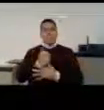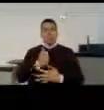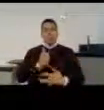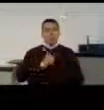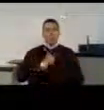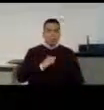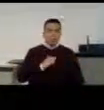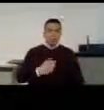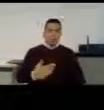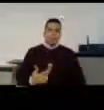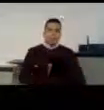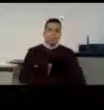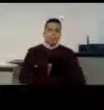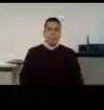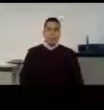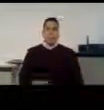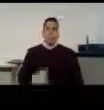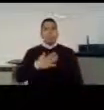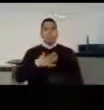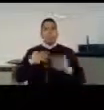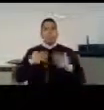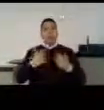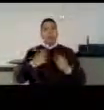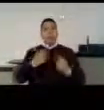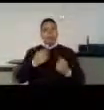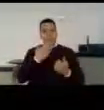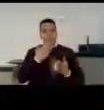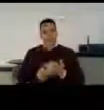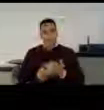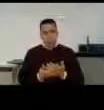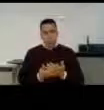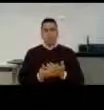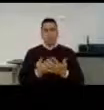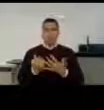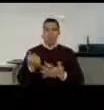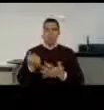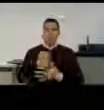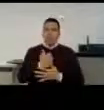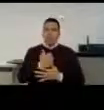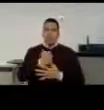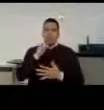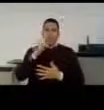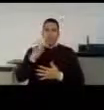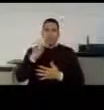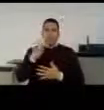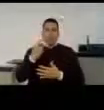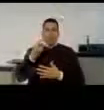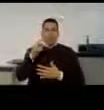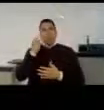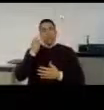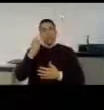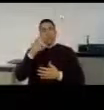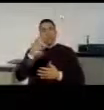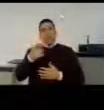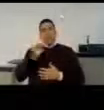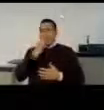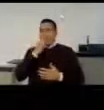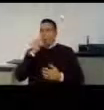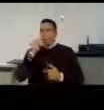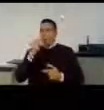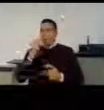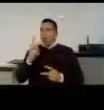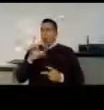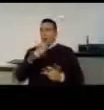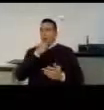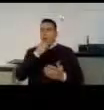of the list. Health-wise, you have to put yourself at the top of the list in every aspect, because if you're not okay